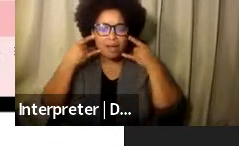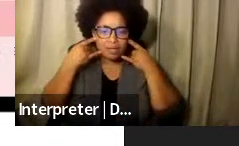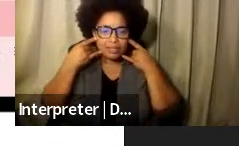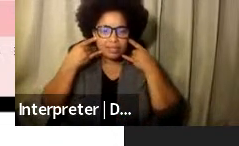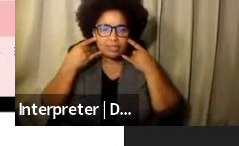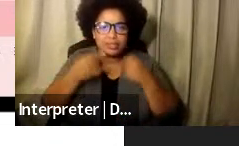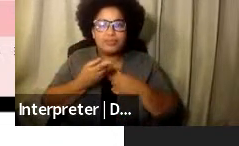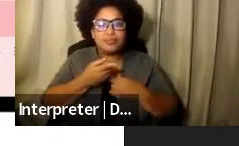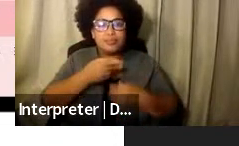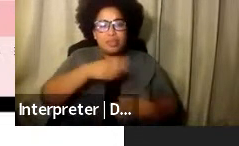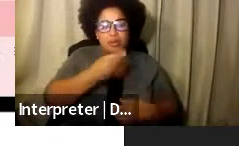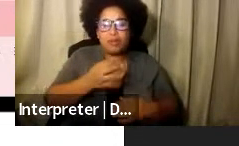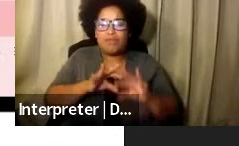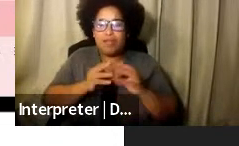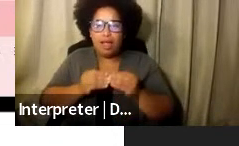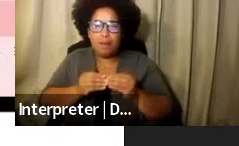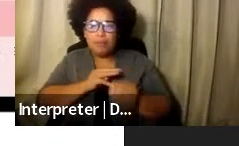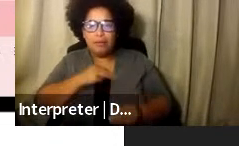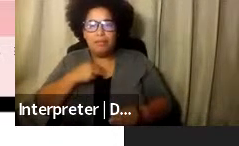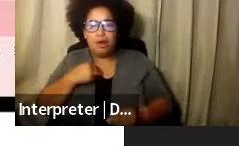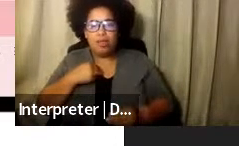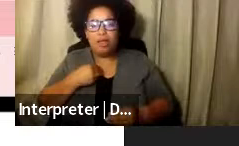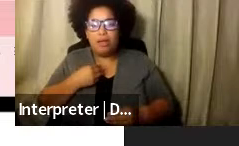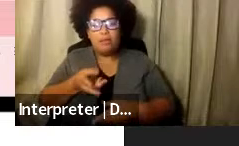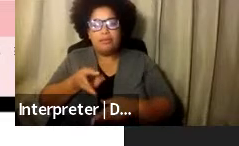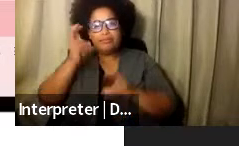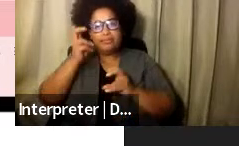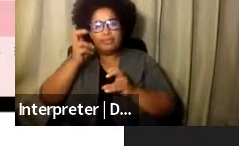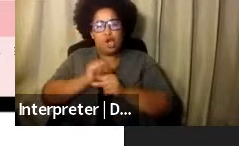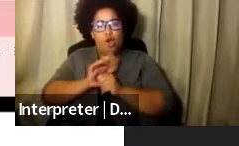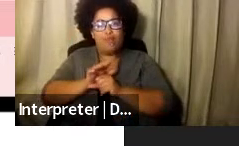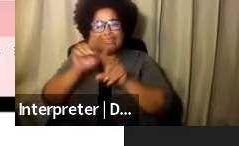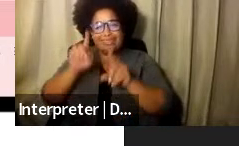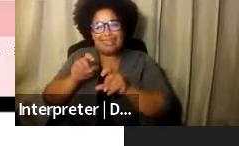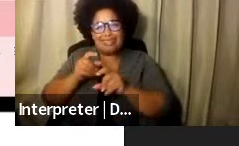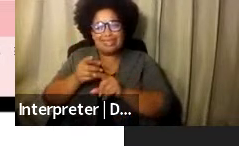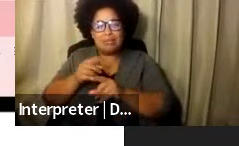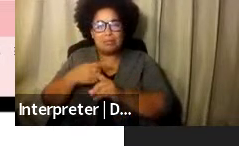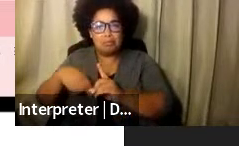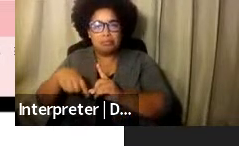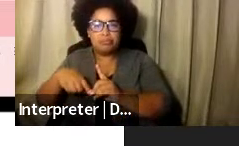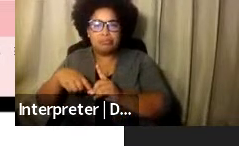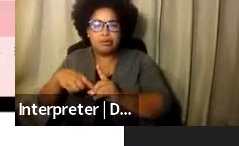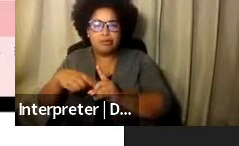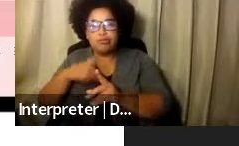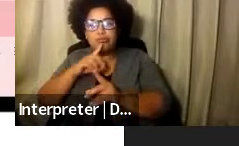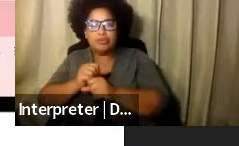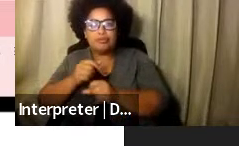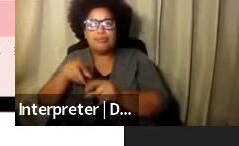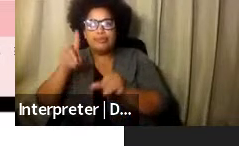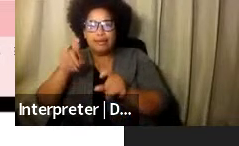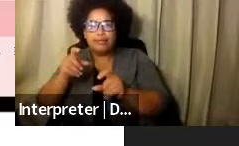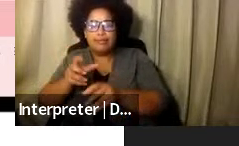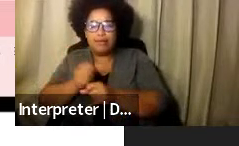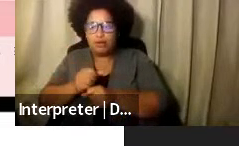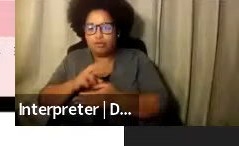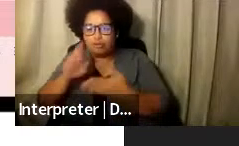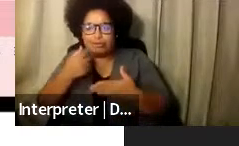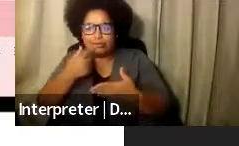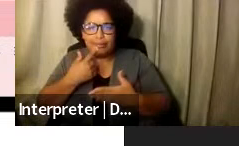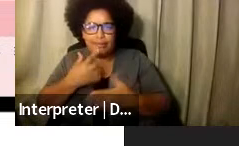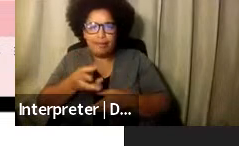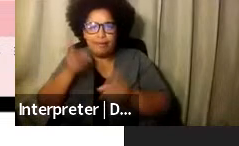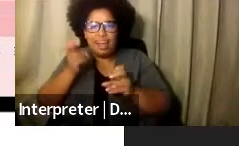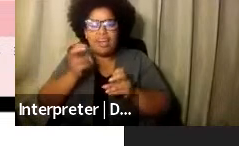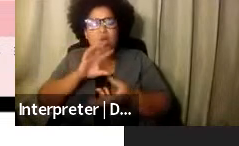member has ever tested positive for COVID, and their general outlook of the virus. Overall, I believe that this survey